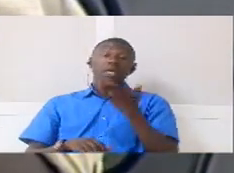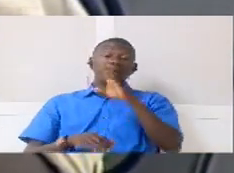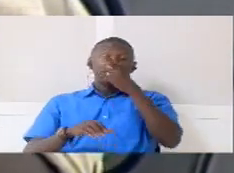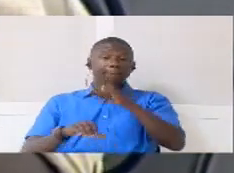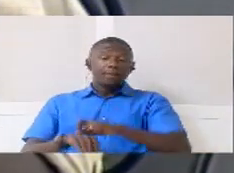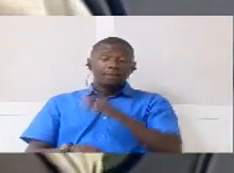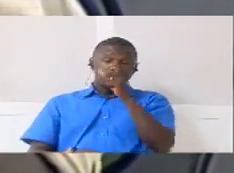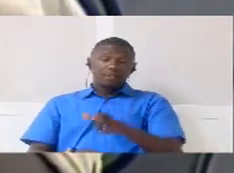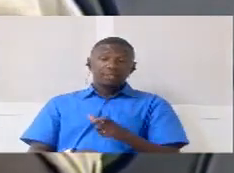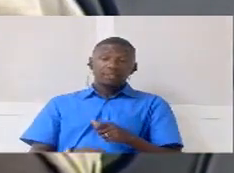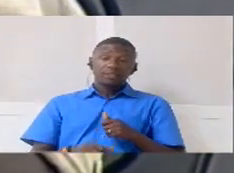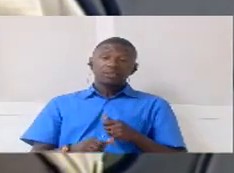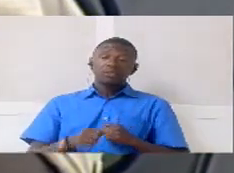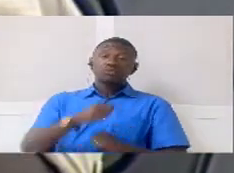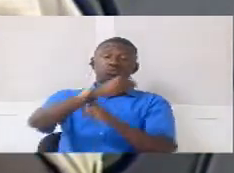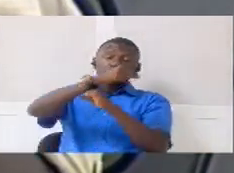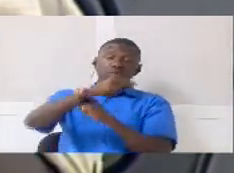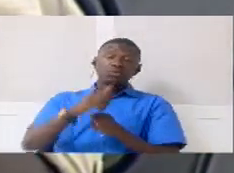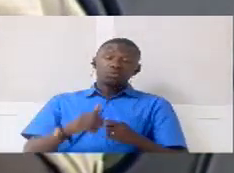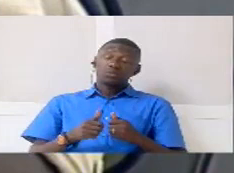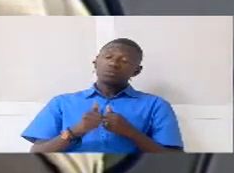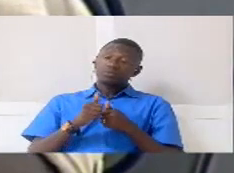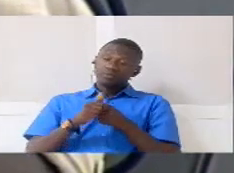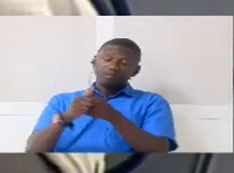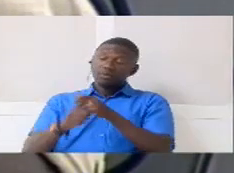anyone behind you, they are all your